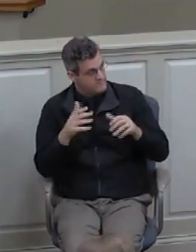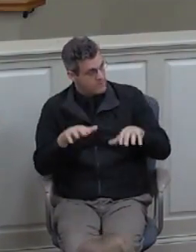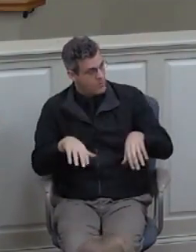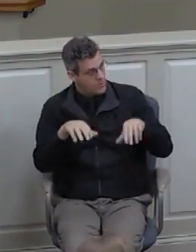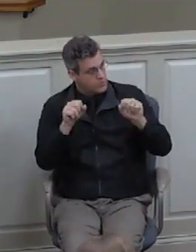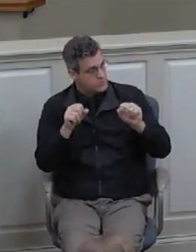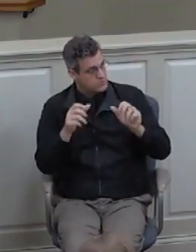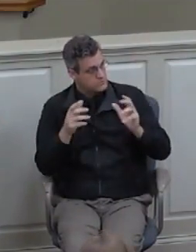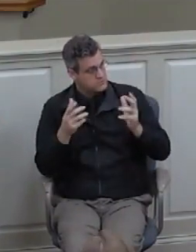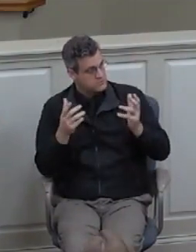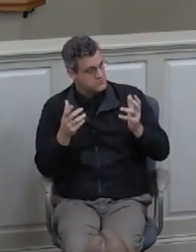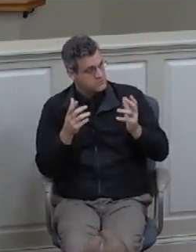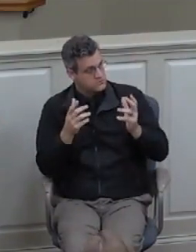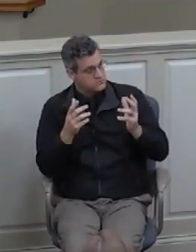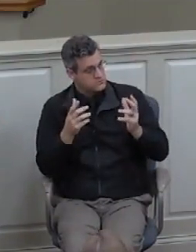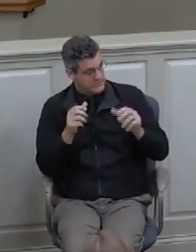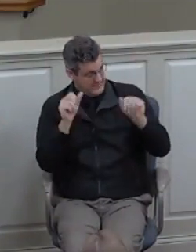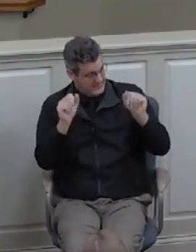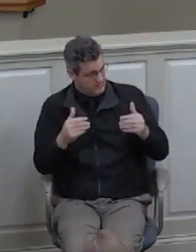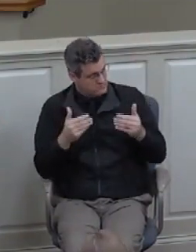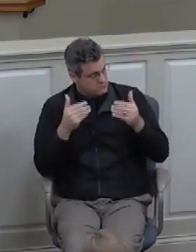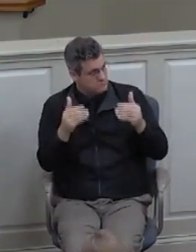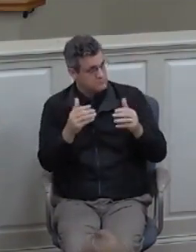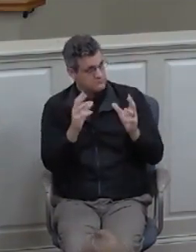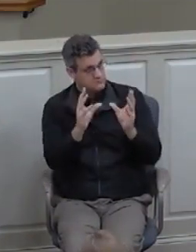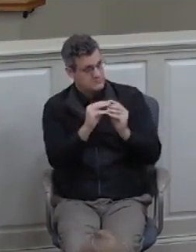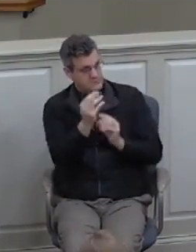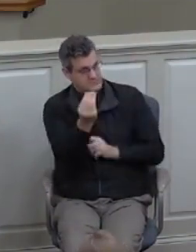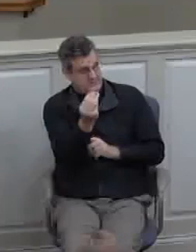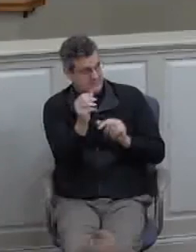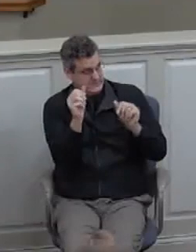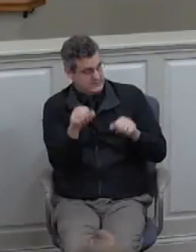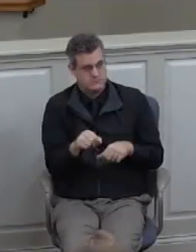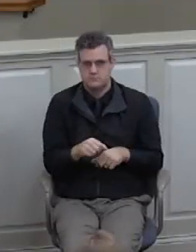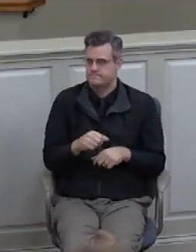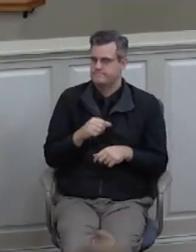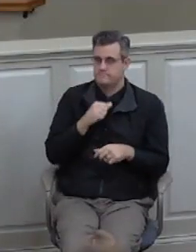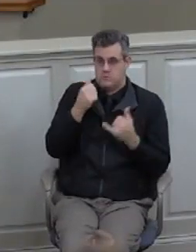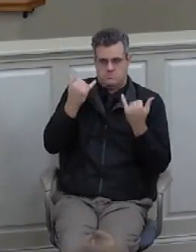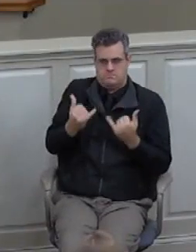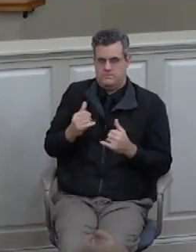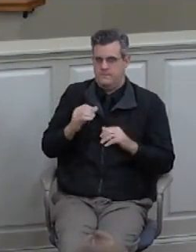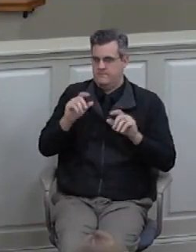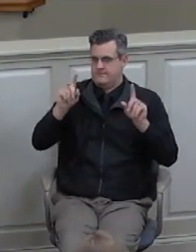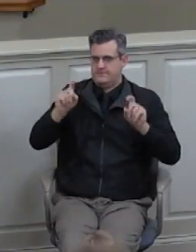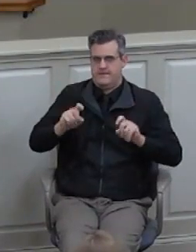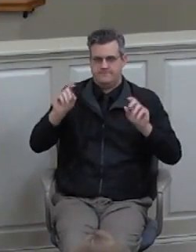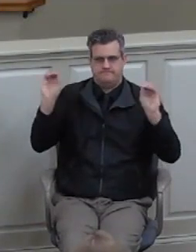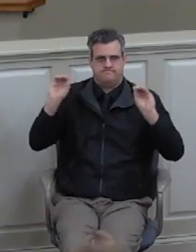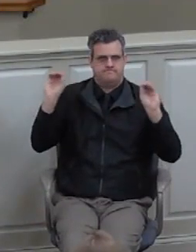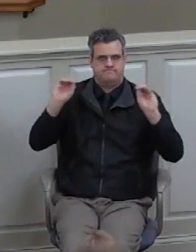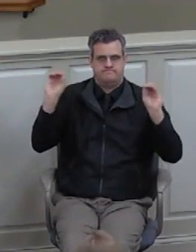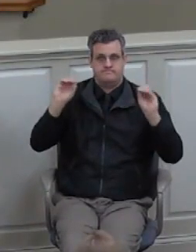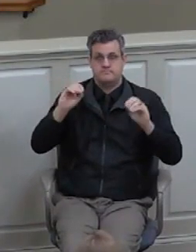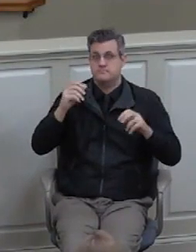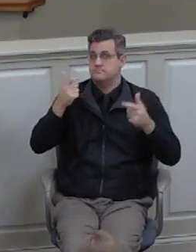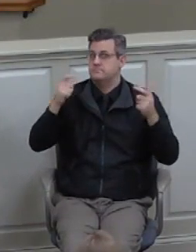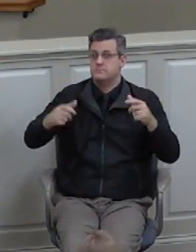can very likely go ahead with Monday's meeting? Not at this time. We haven't tested. The biggest issue